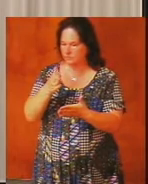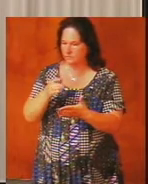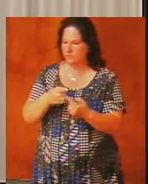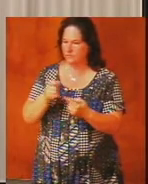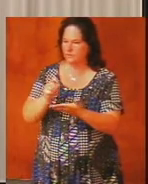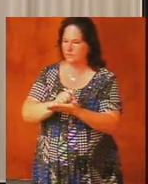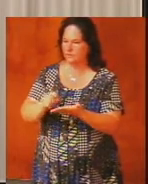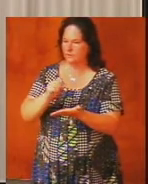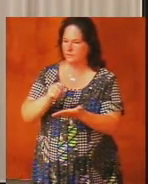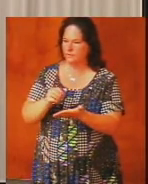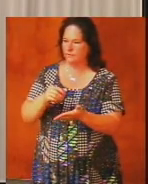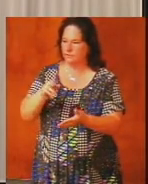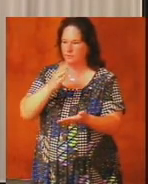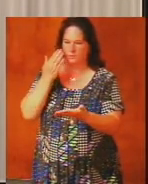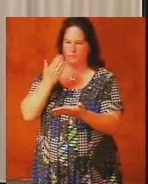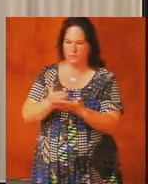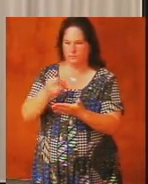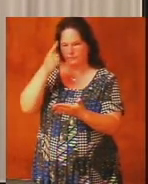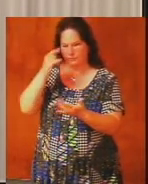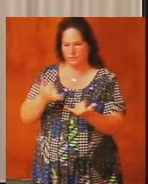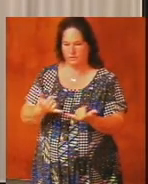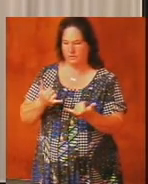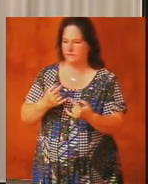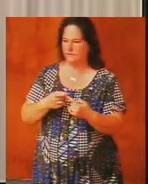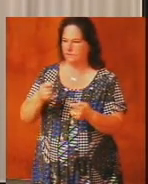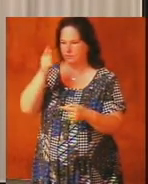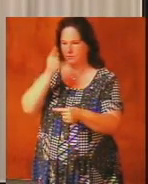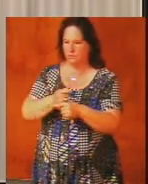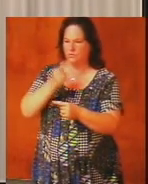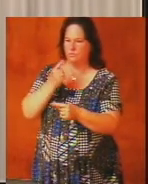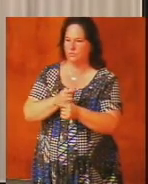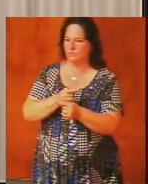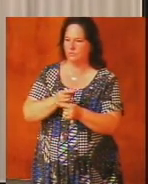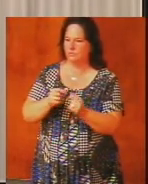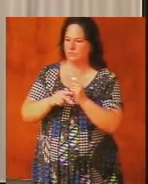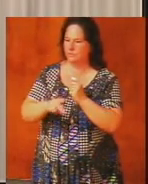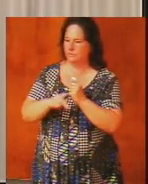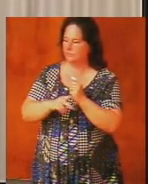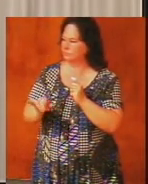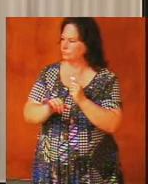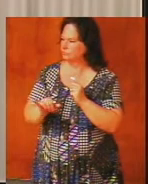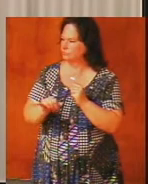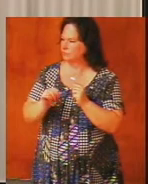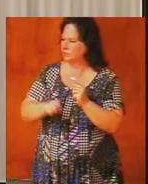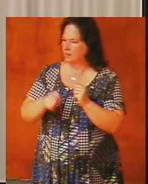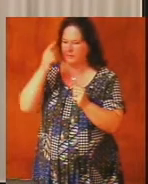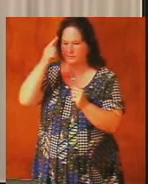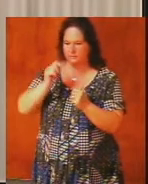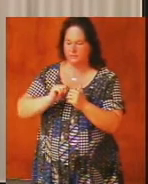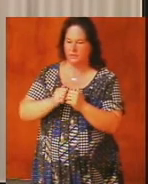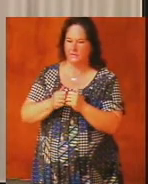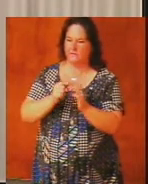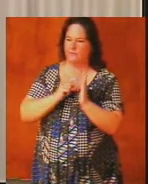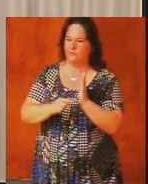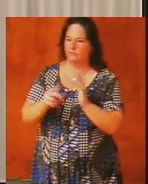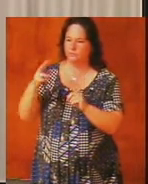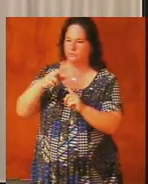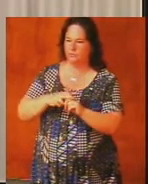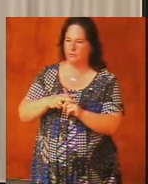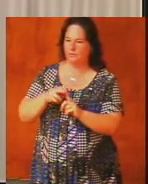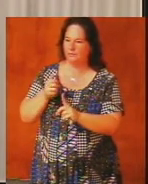Truth for Today Commentaries published by Brethren as well. You've got to think about how the passage applies to